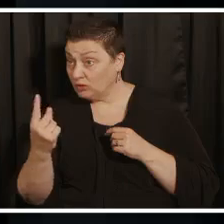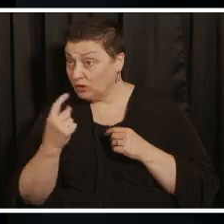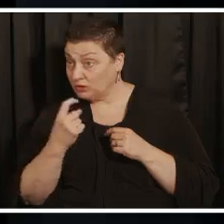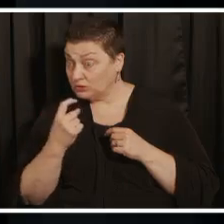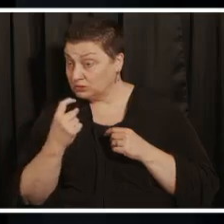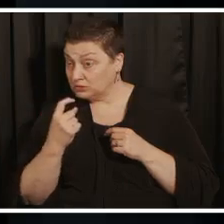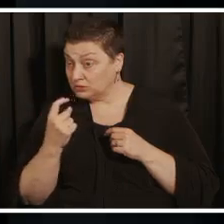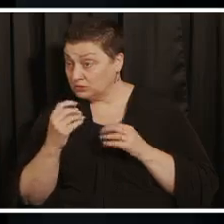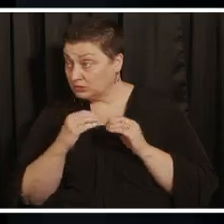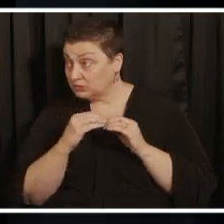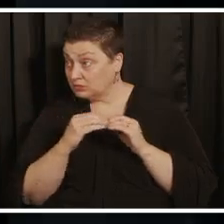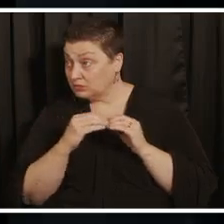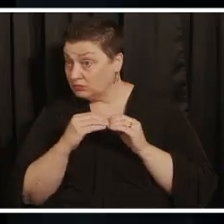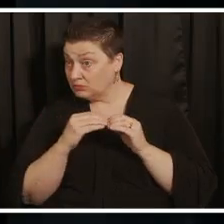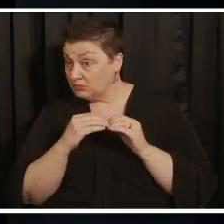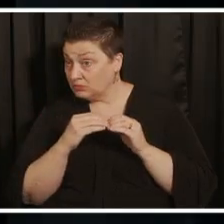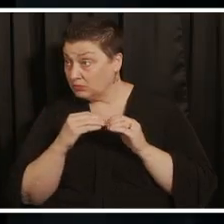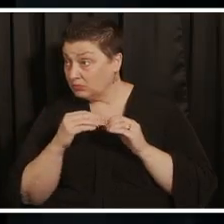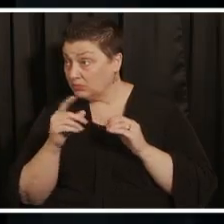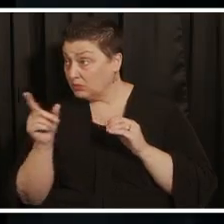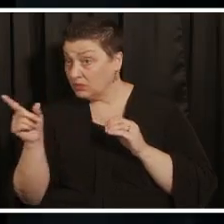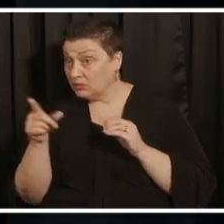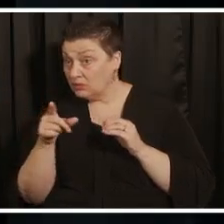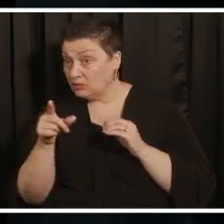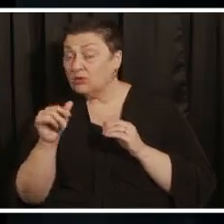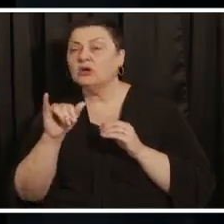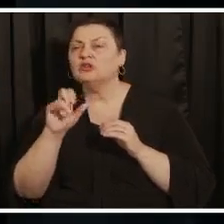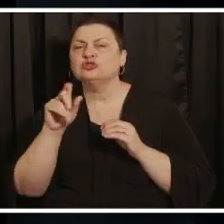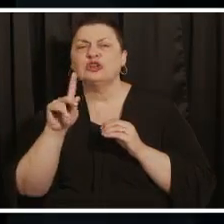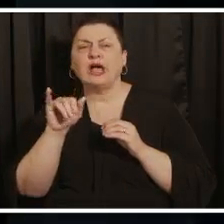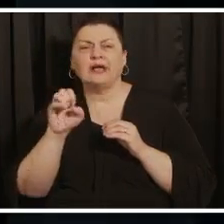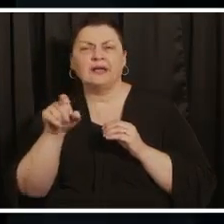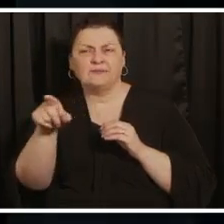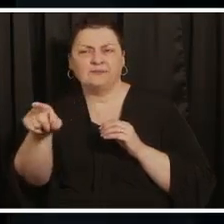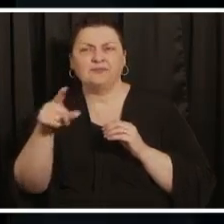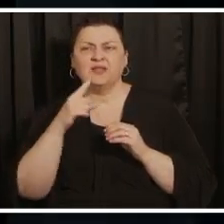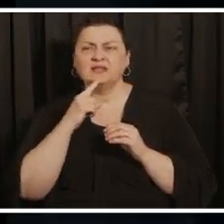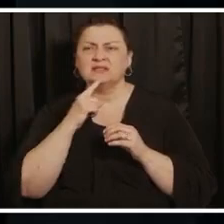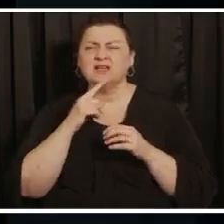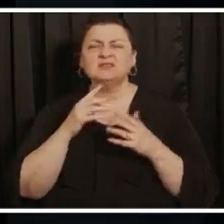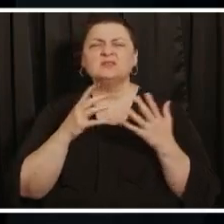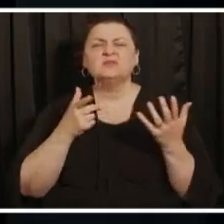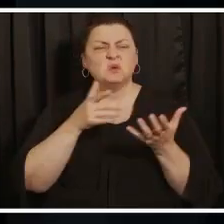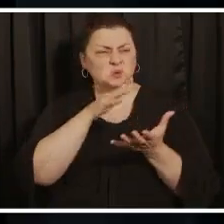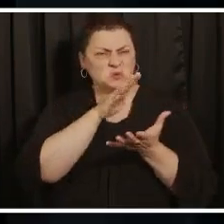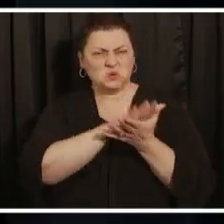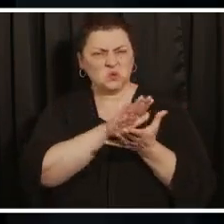Any other questions? I think, is there a technical issue there? Okay. Schools get all this equipment, or how exactly is